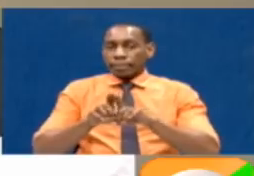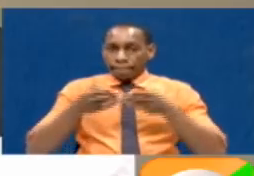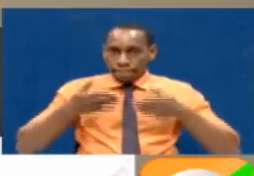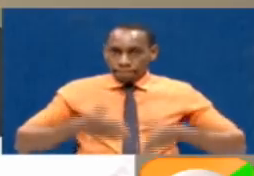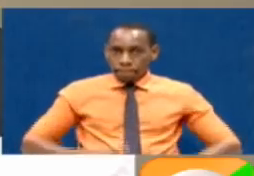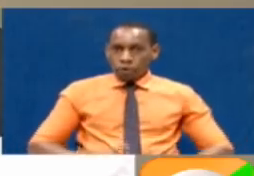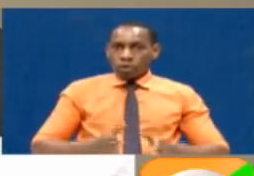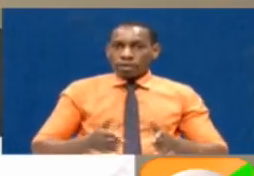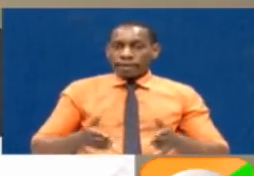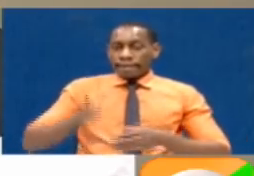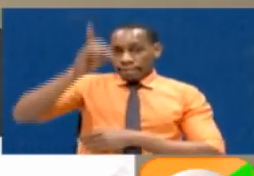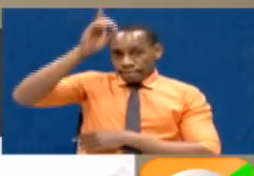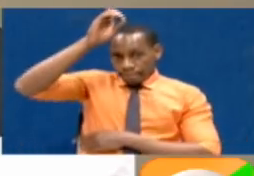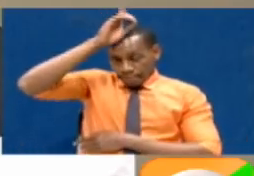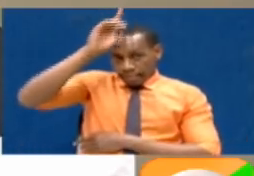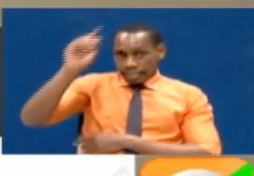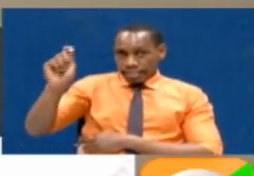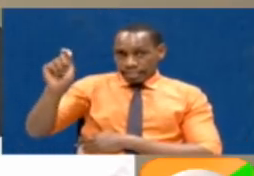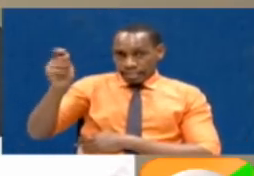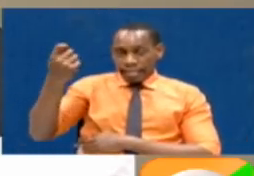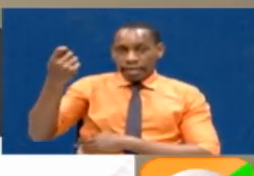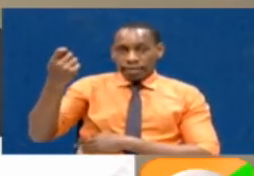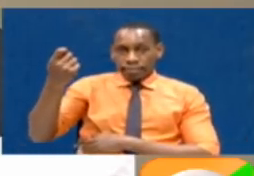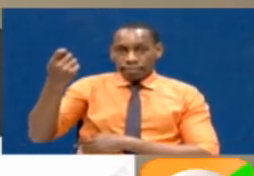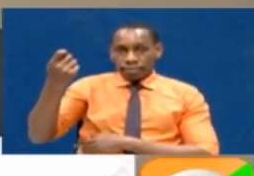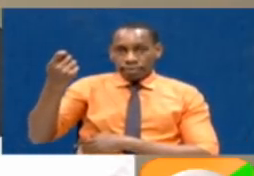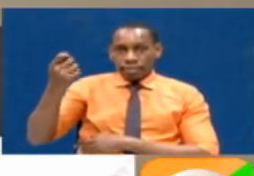I was born in rural Kenya,